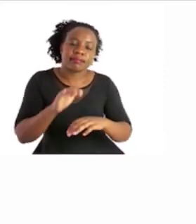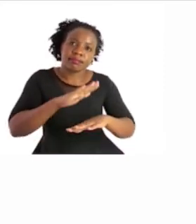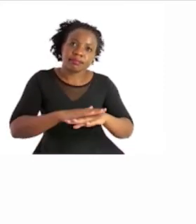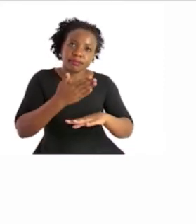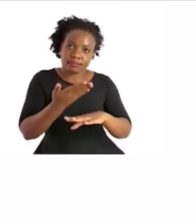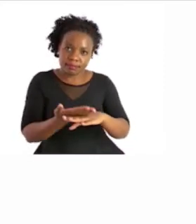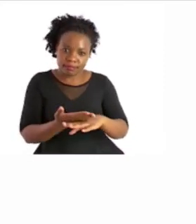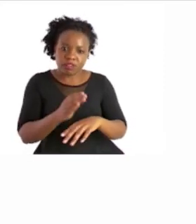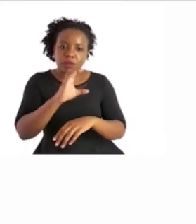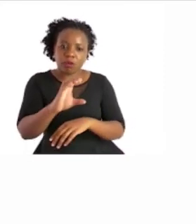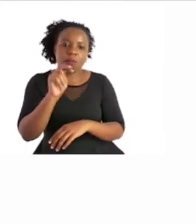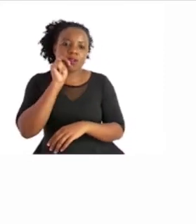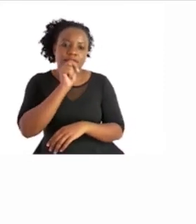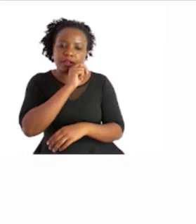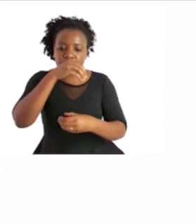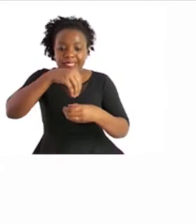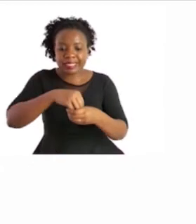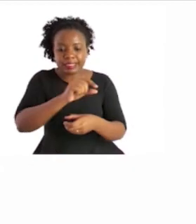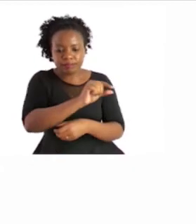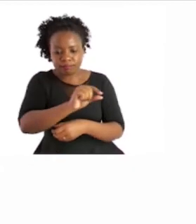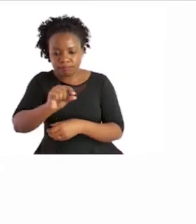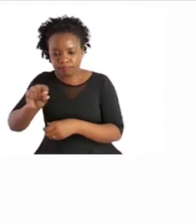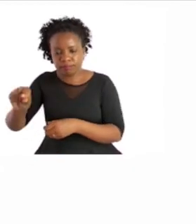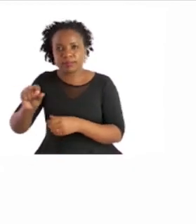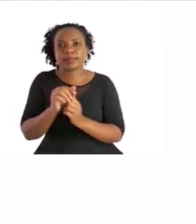Examples of common nouns in sentences.